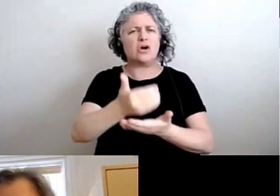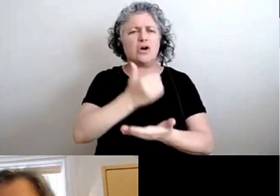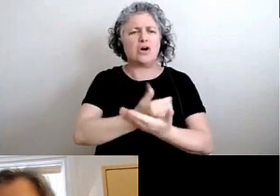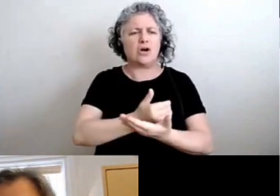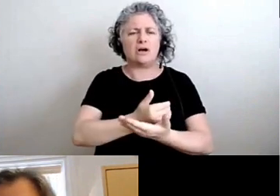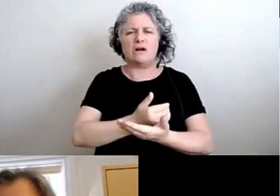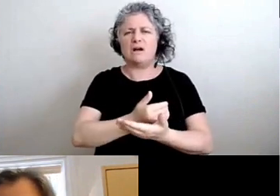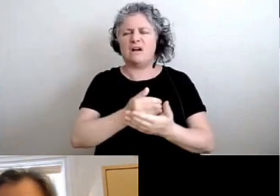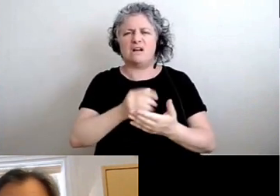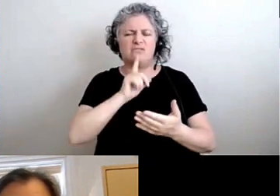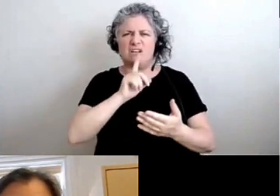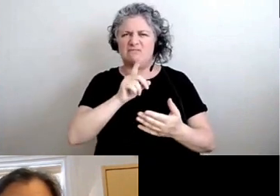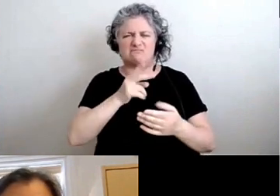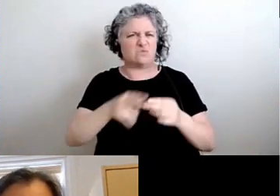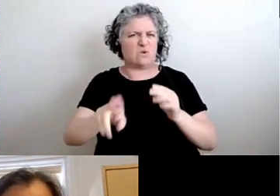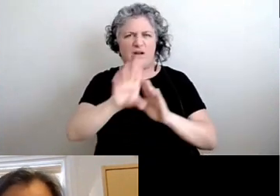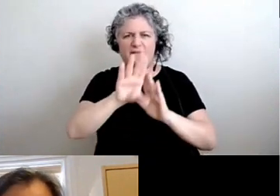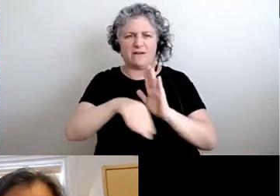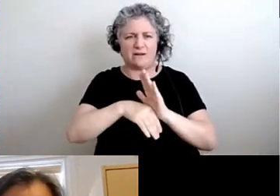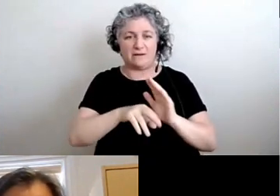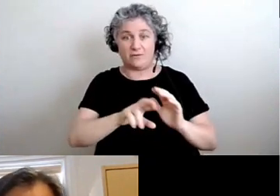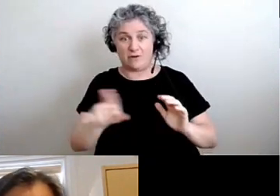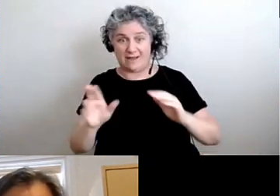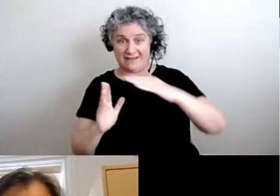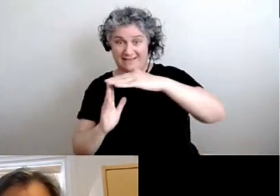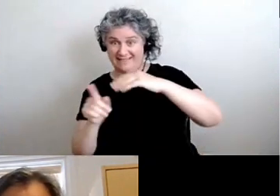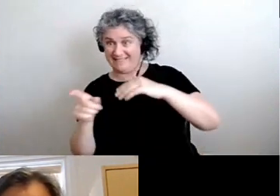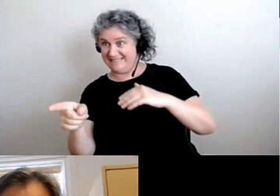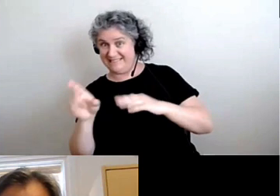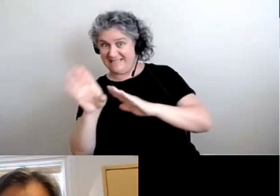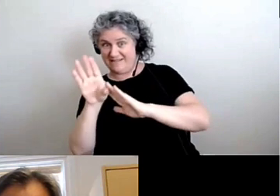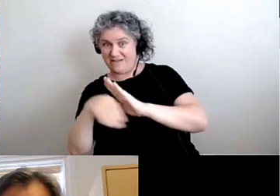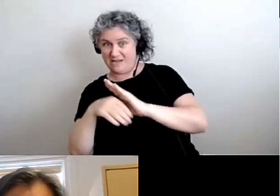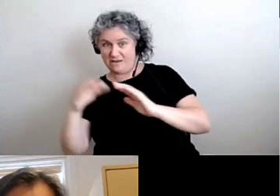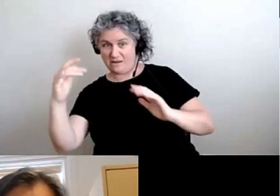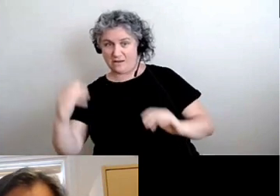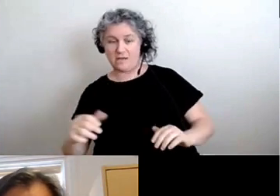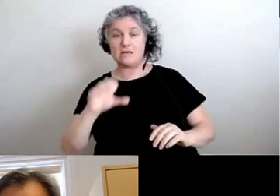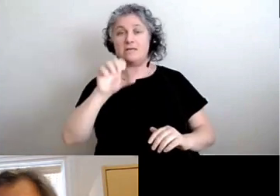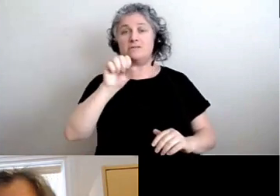more than half an hour if you look at the menu on the right, but social media mastery.